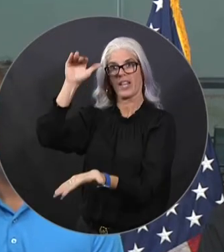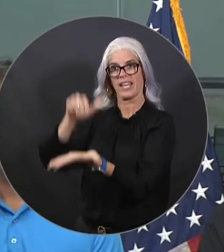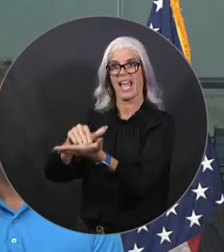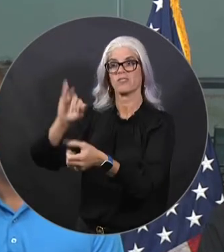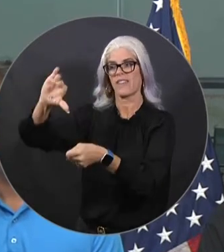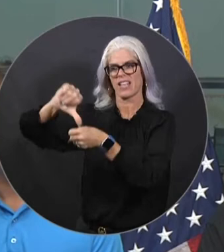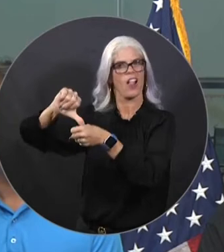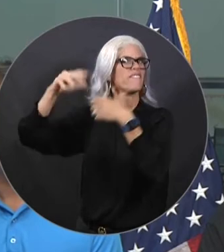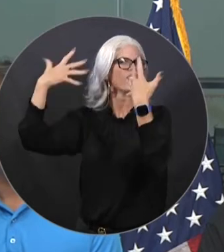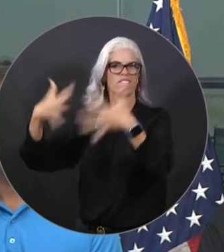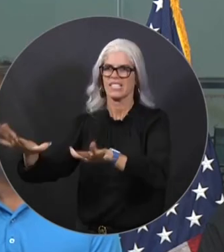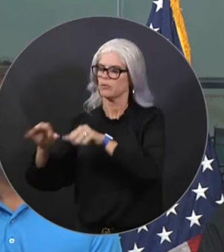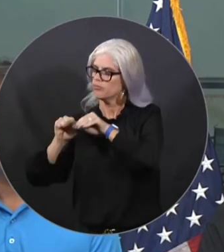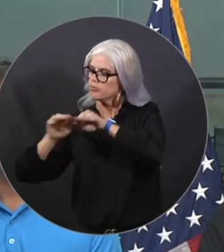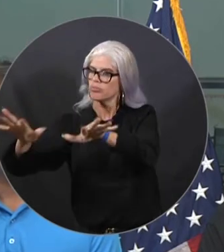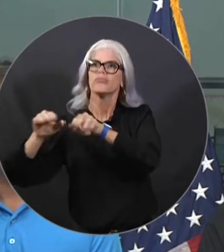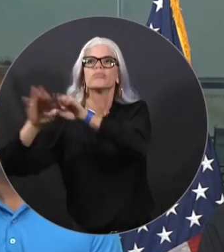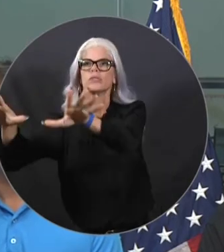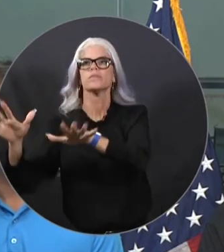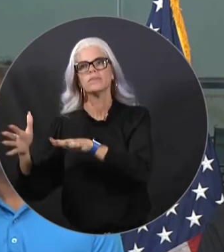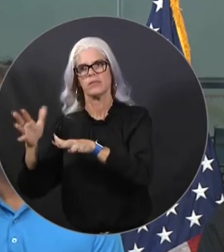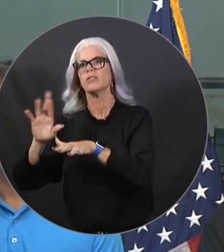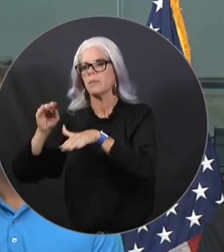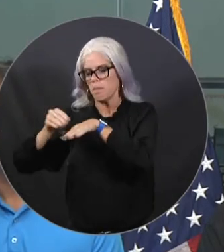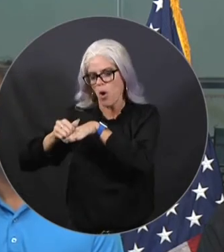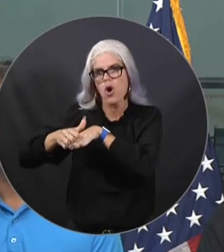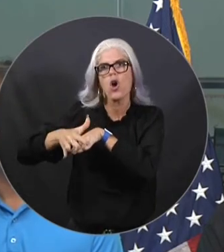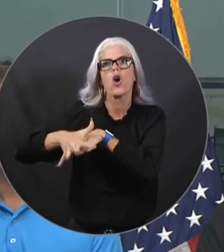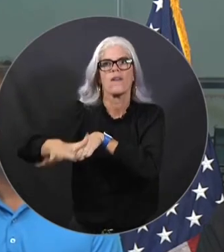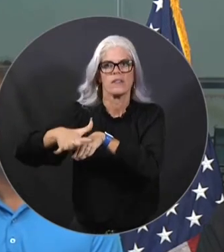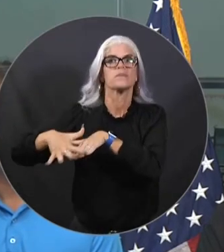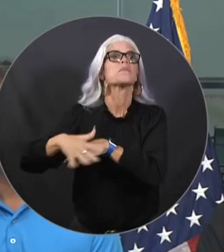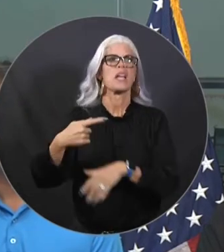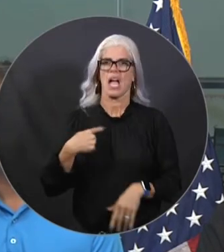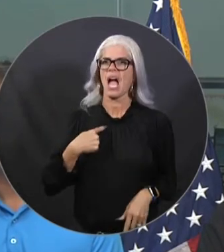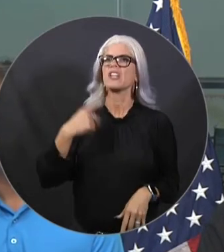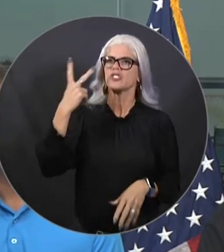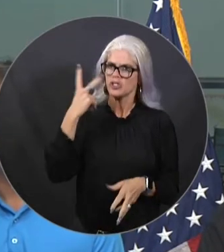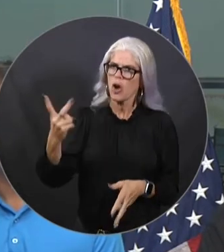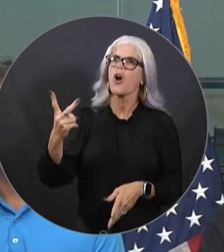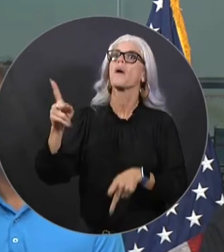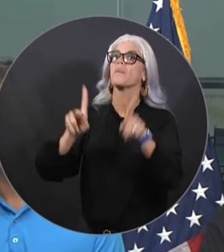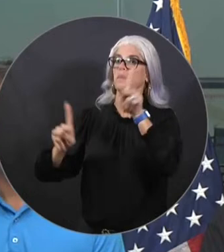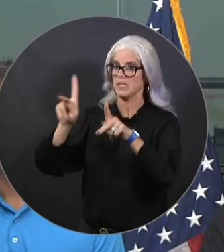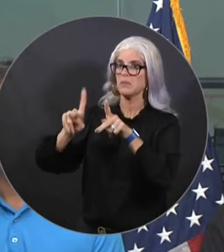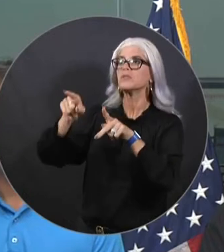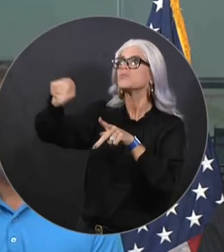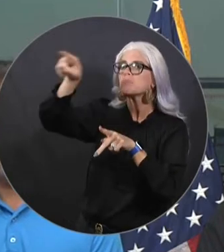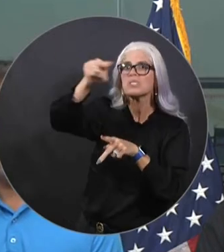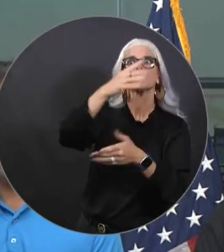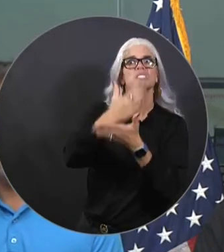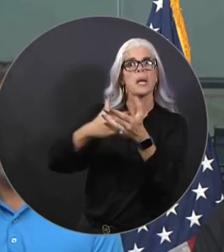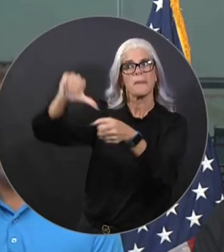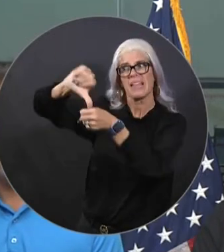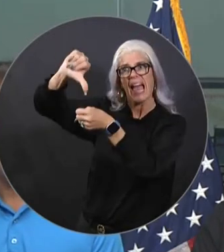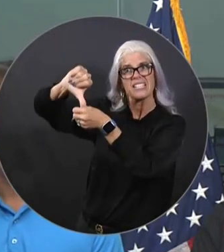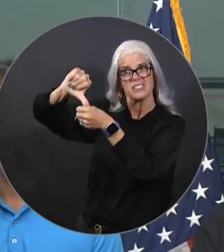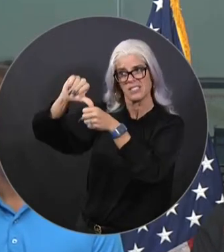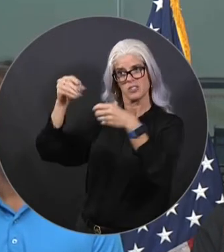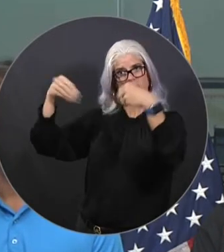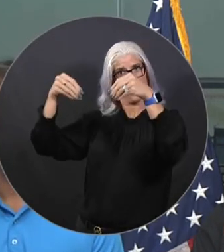to Southwest Florida. I actually saw a couple of the gas stations open in the Fort Myers area when we were there